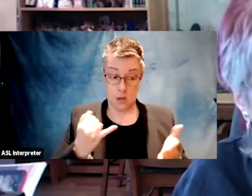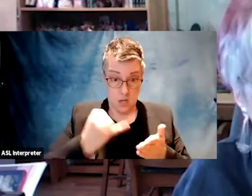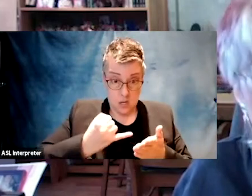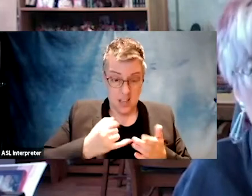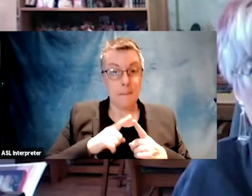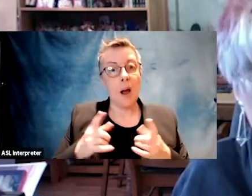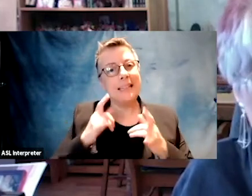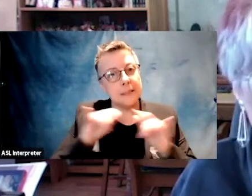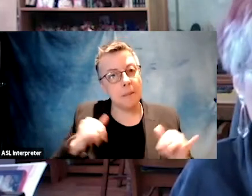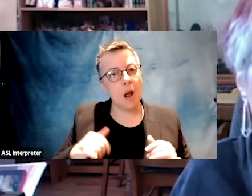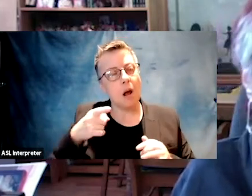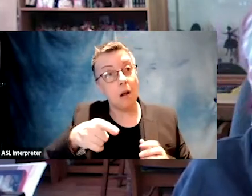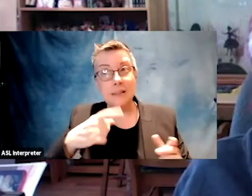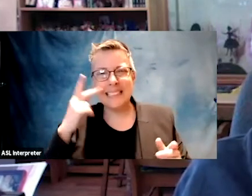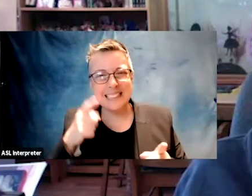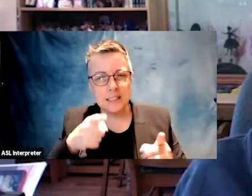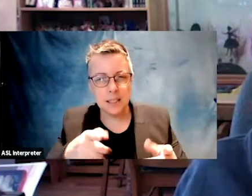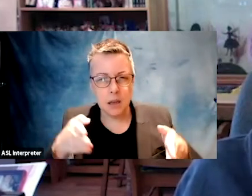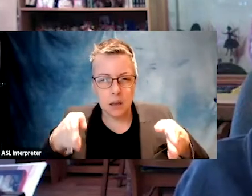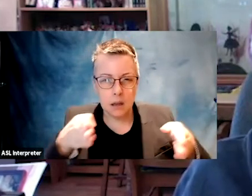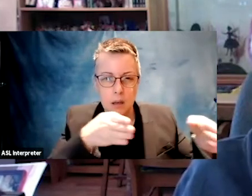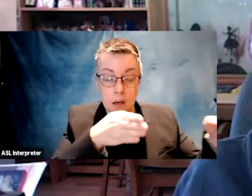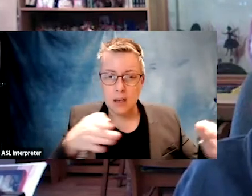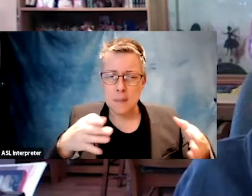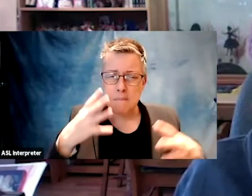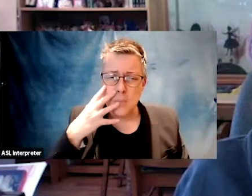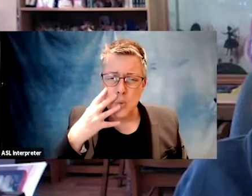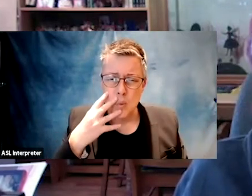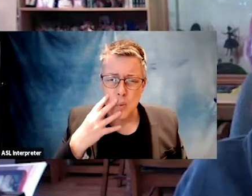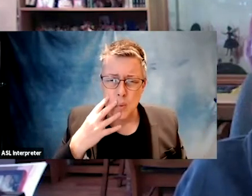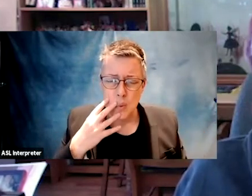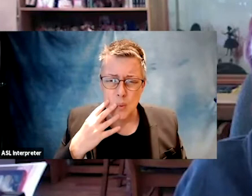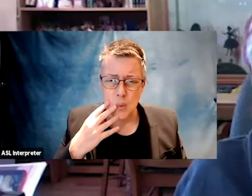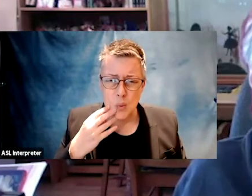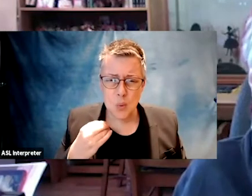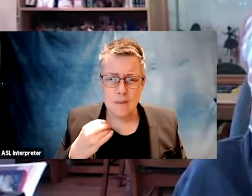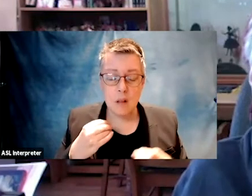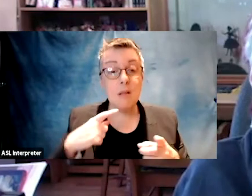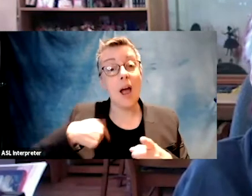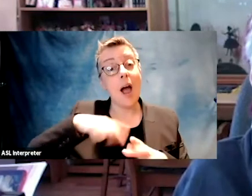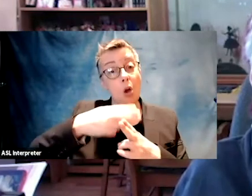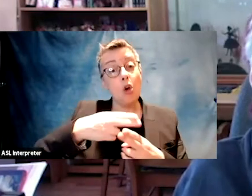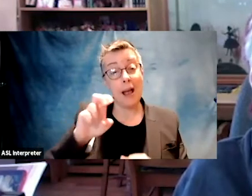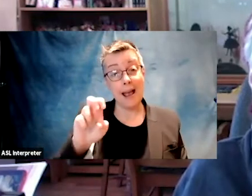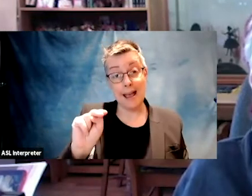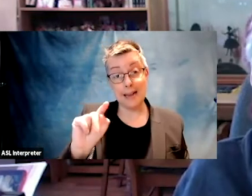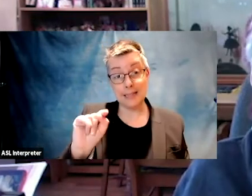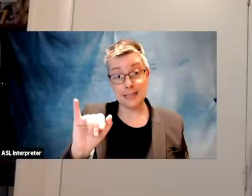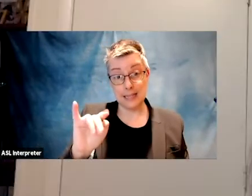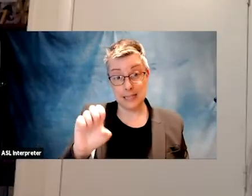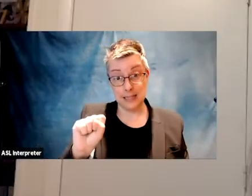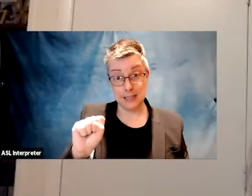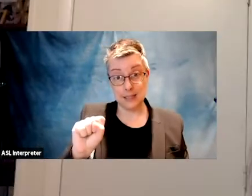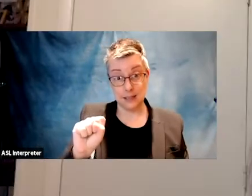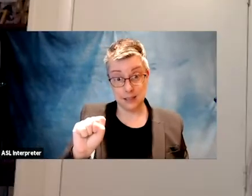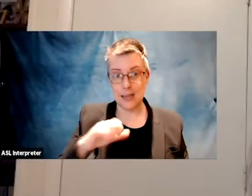I'm talking about how beautiful these, um, uh, I call them entities in class. Um, I